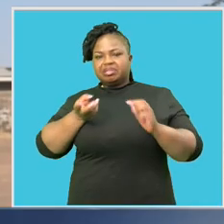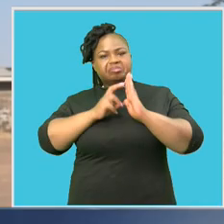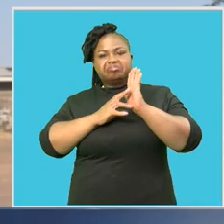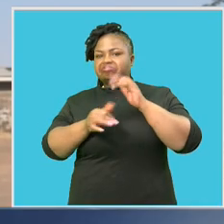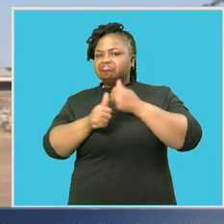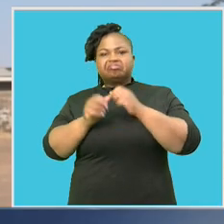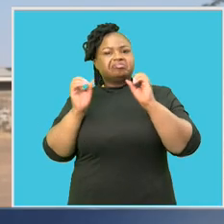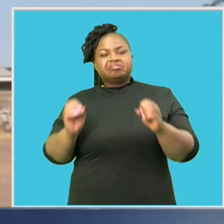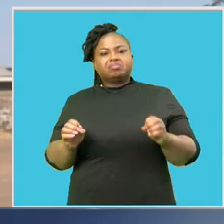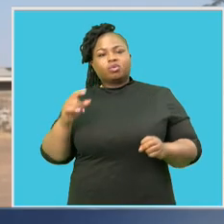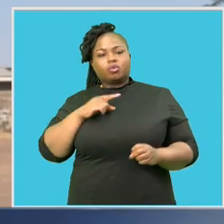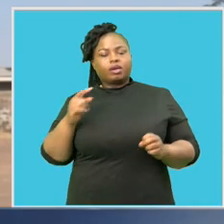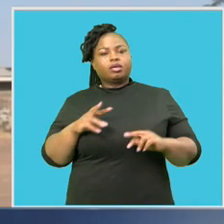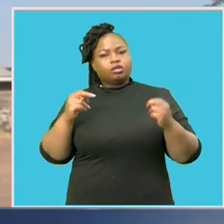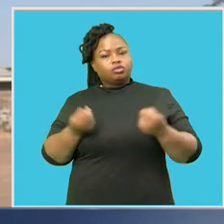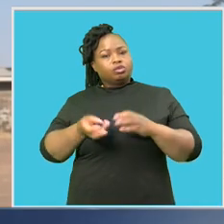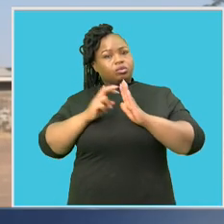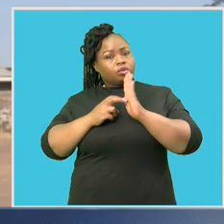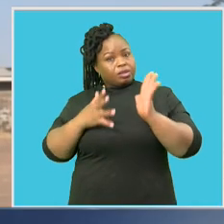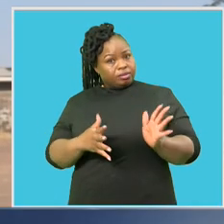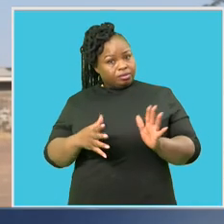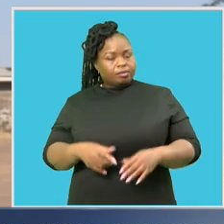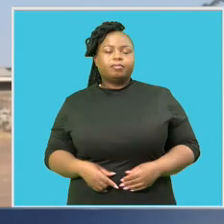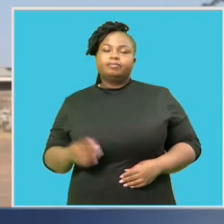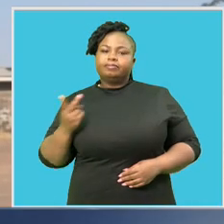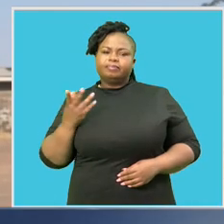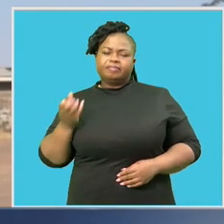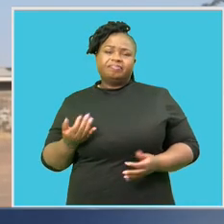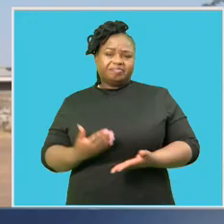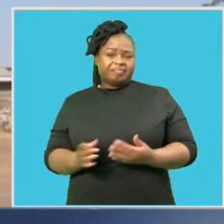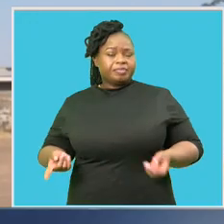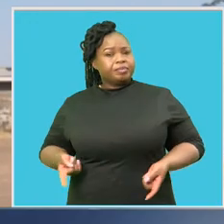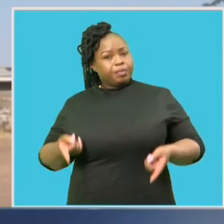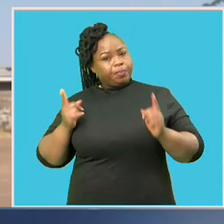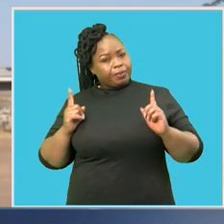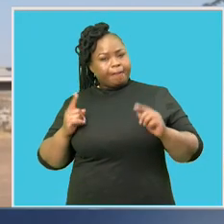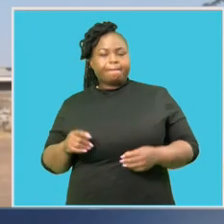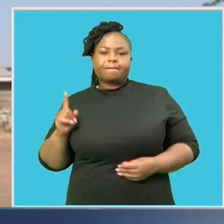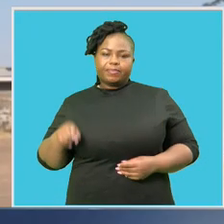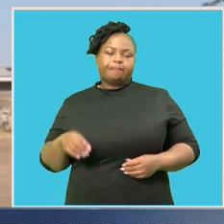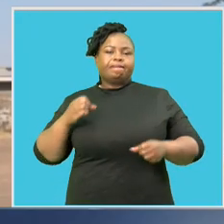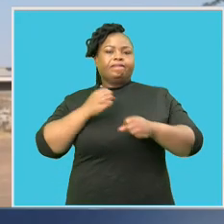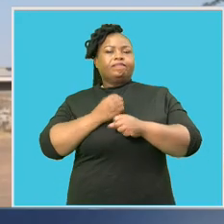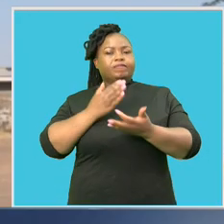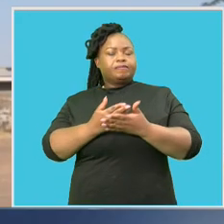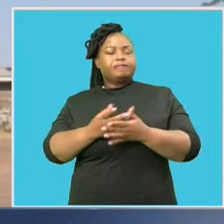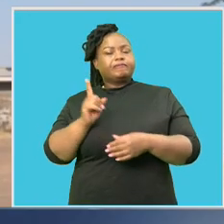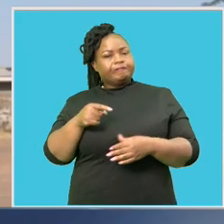ezingaregulatangwa ngaba national regulator for compulsory specification, so zinokuba ingozi kakhulu. So asenze sure ukuthi sithenga